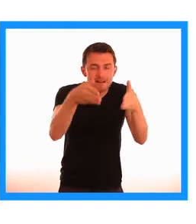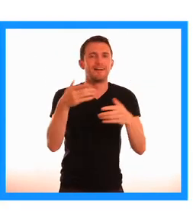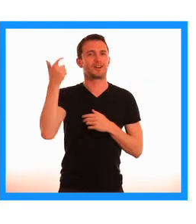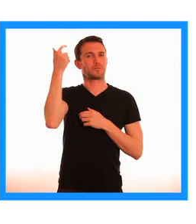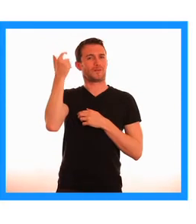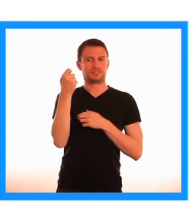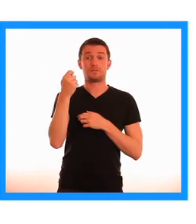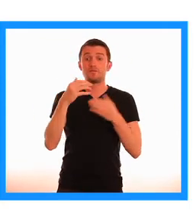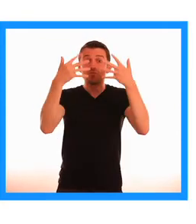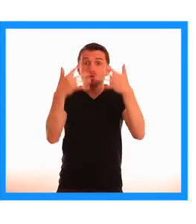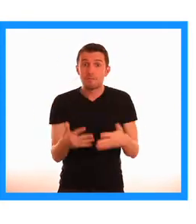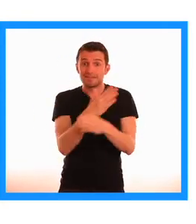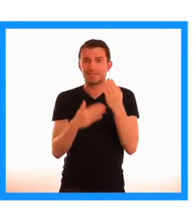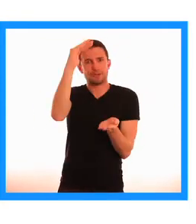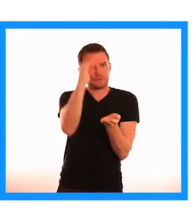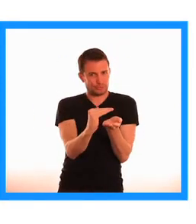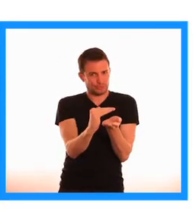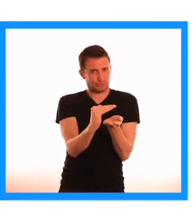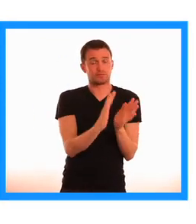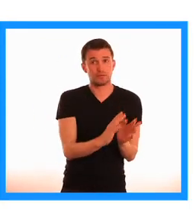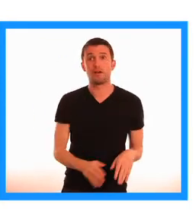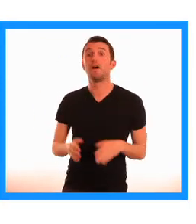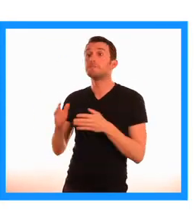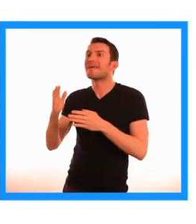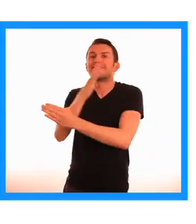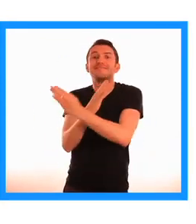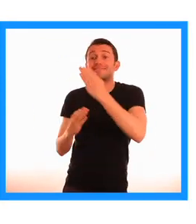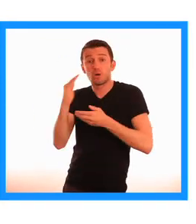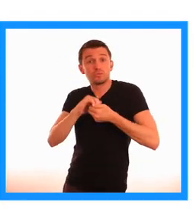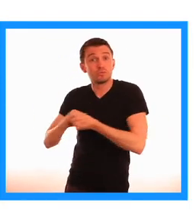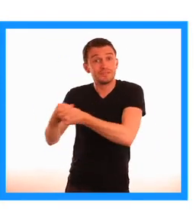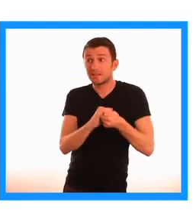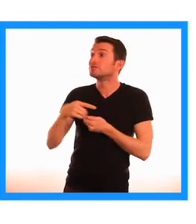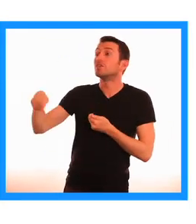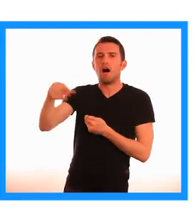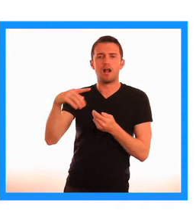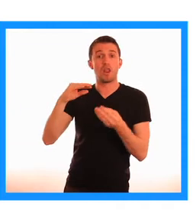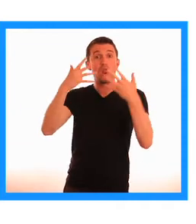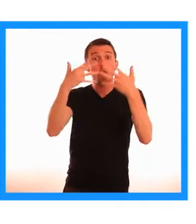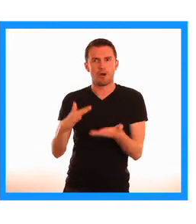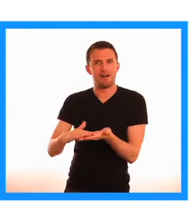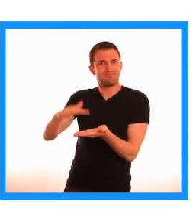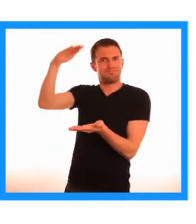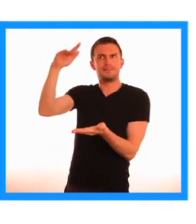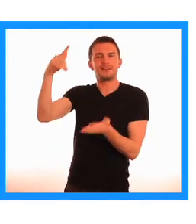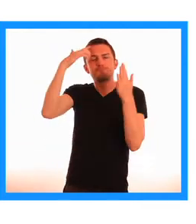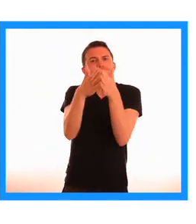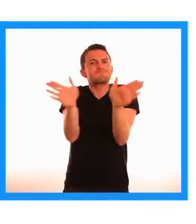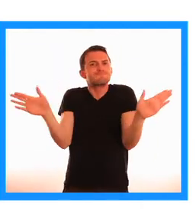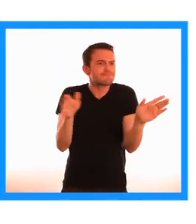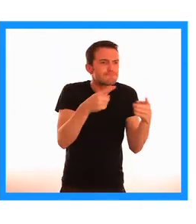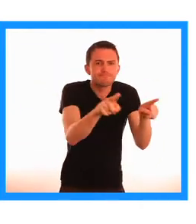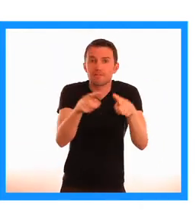The criteria used to define eligibility for disability benefits are likely to be more restrictive than criteria for a survey conducted to identify all persons